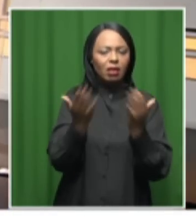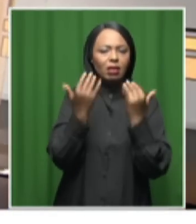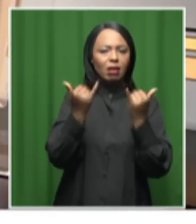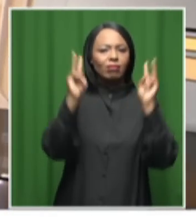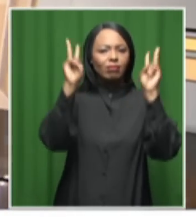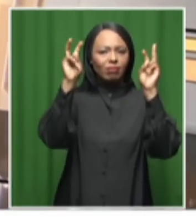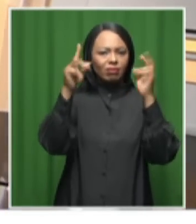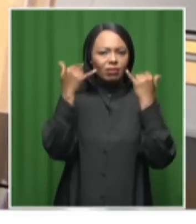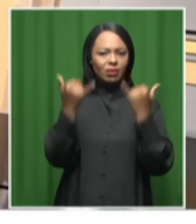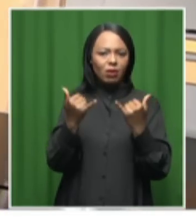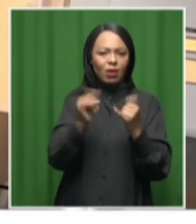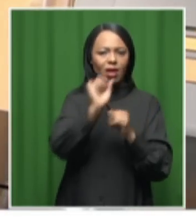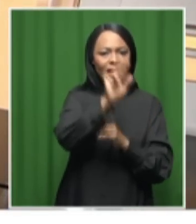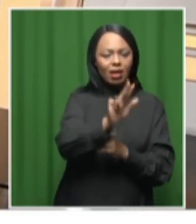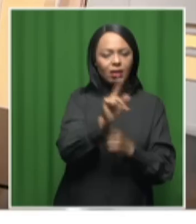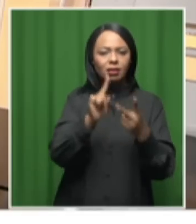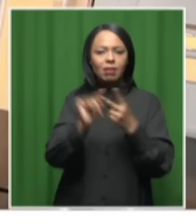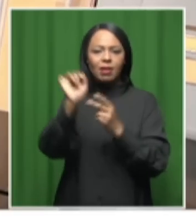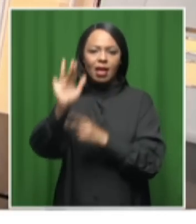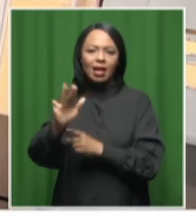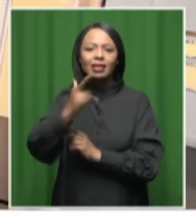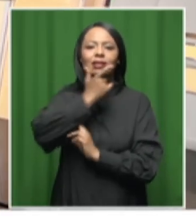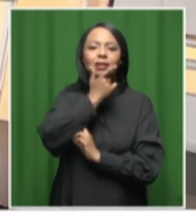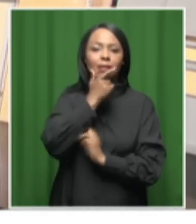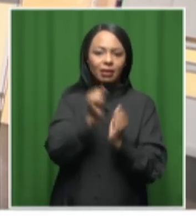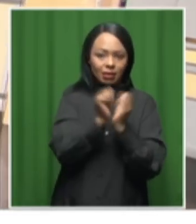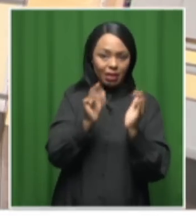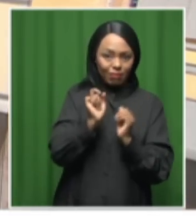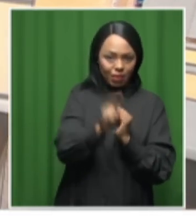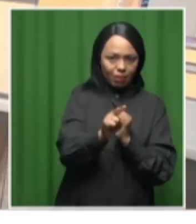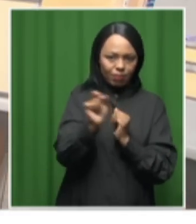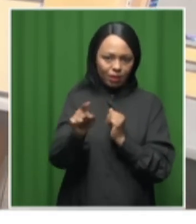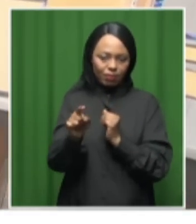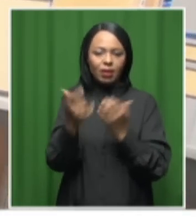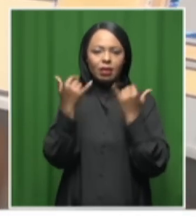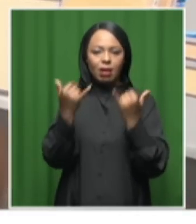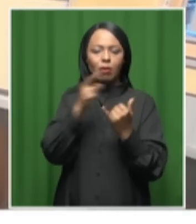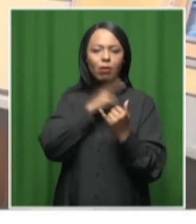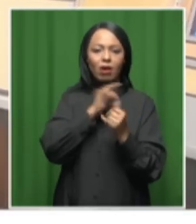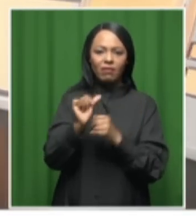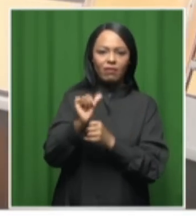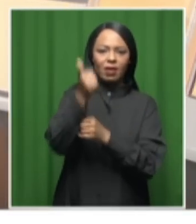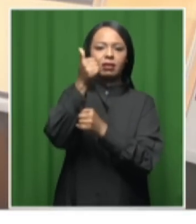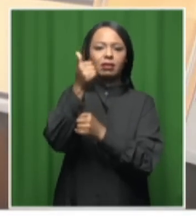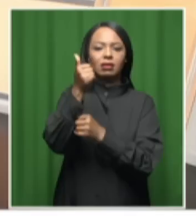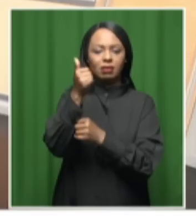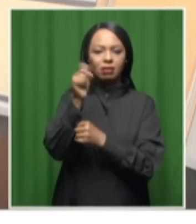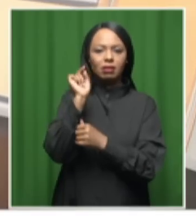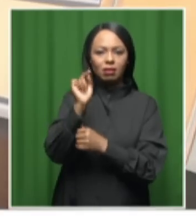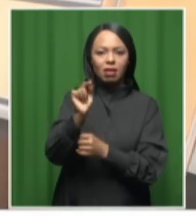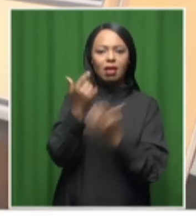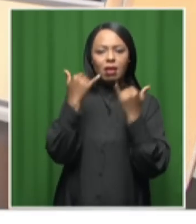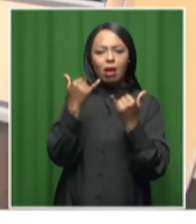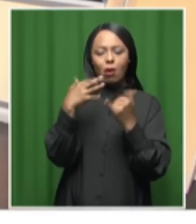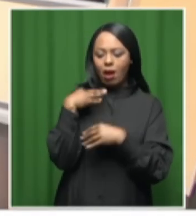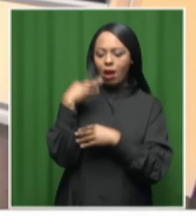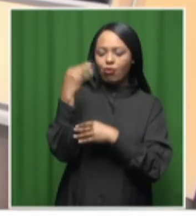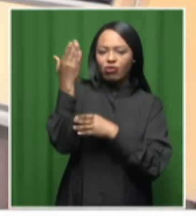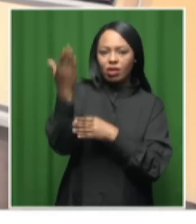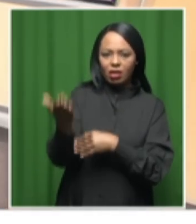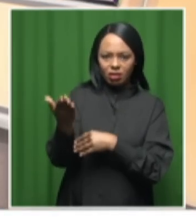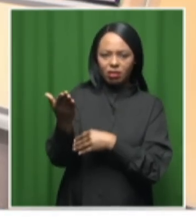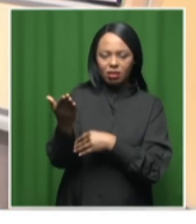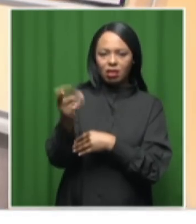going to come on the 8th and 9th of December. Let's call them the pre-litigation matters. The first one is the application by the Friends of the Coast,